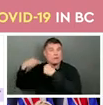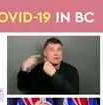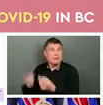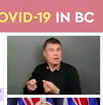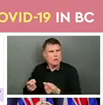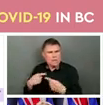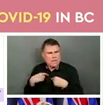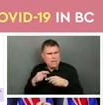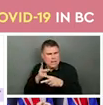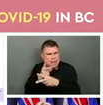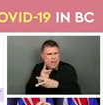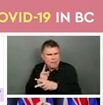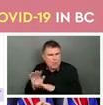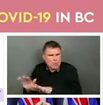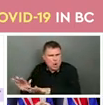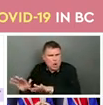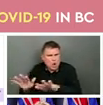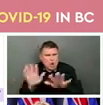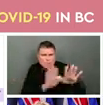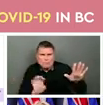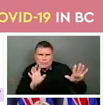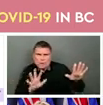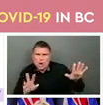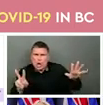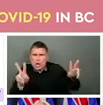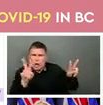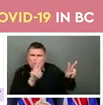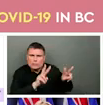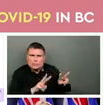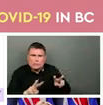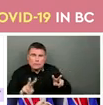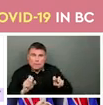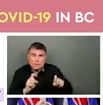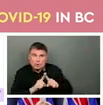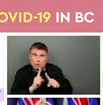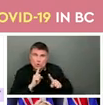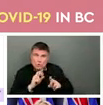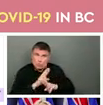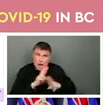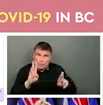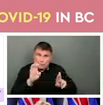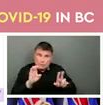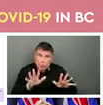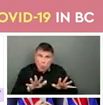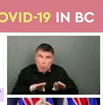we are at that place where we can move on, and of course where we have seen